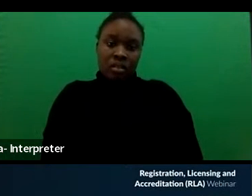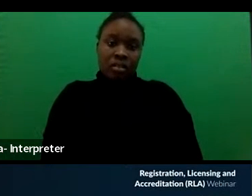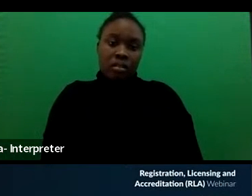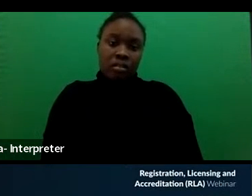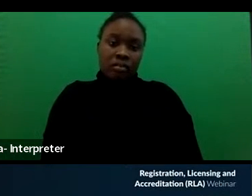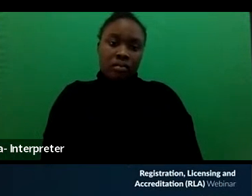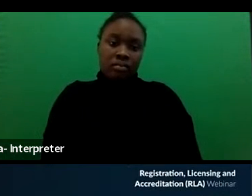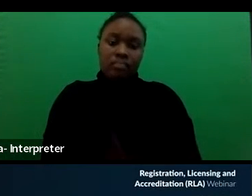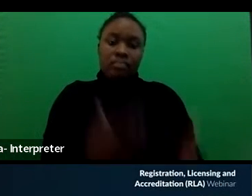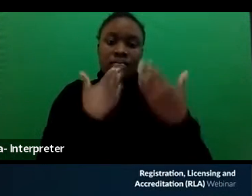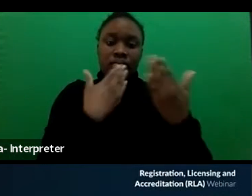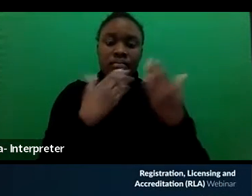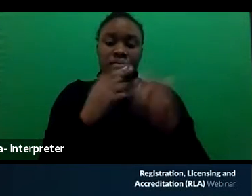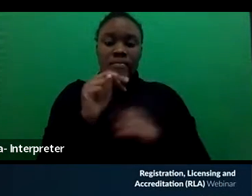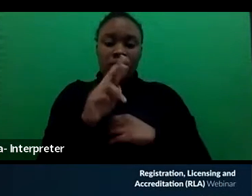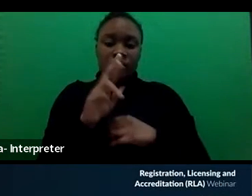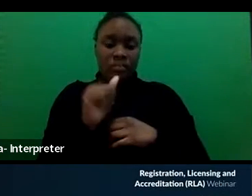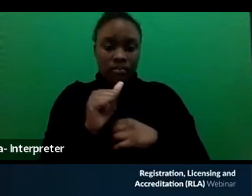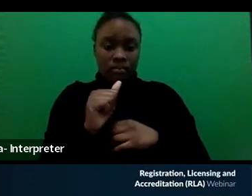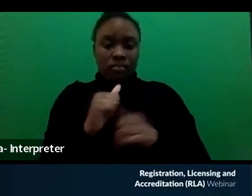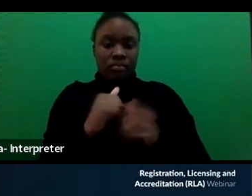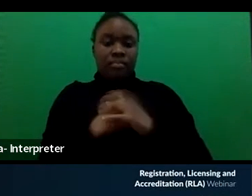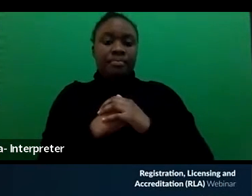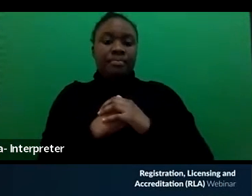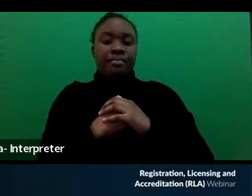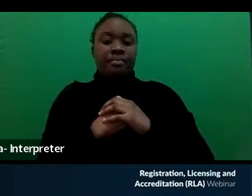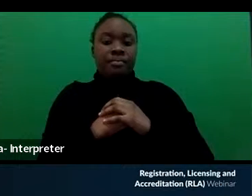Thank you, Nora. So in terms of